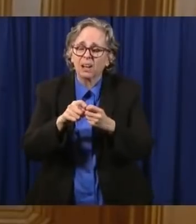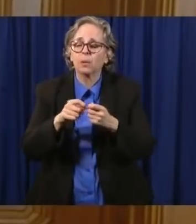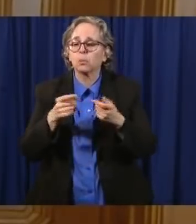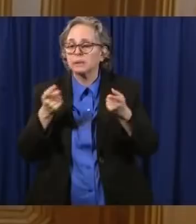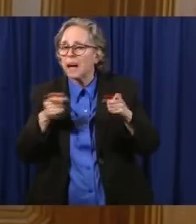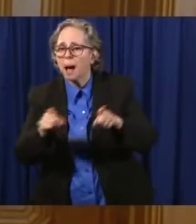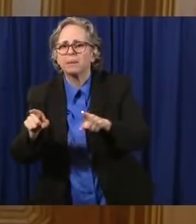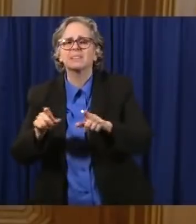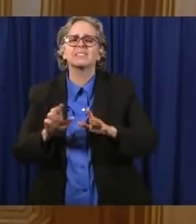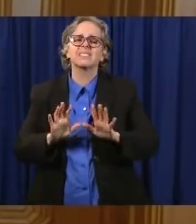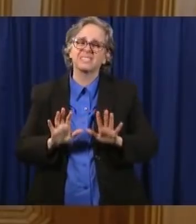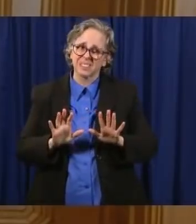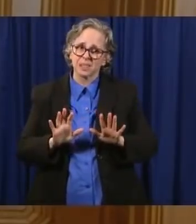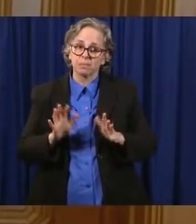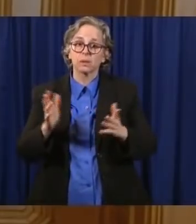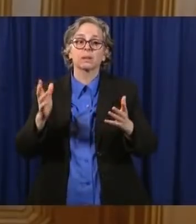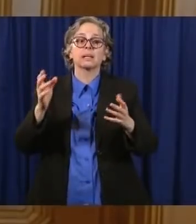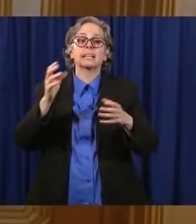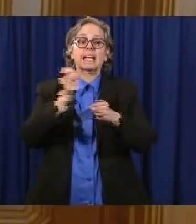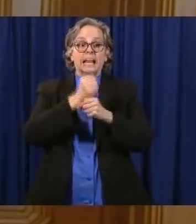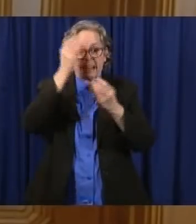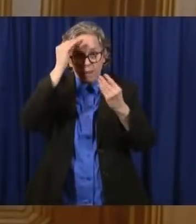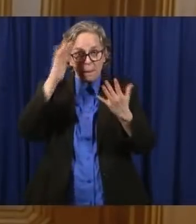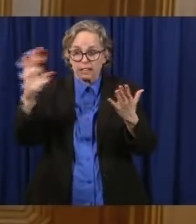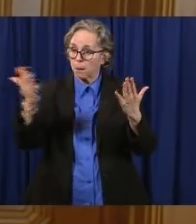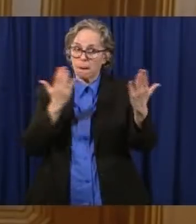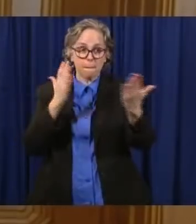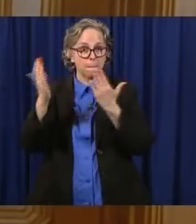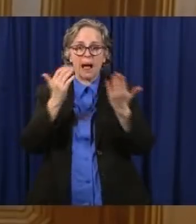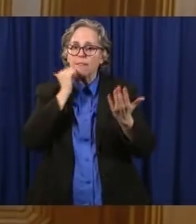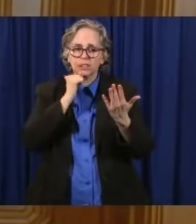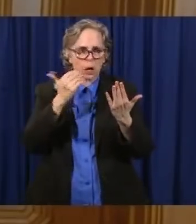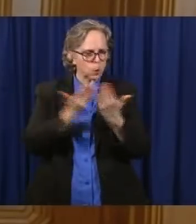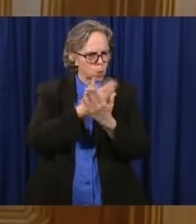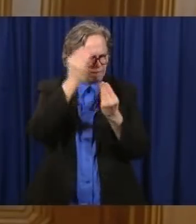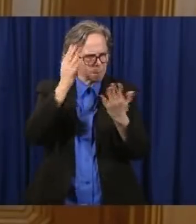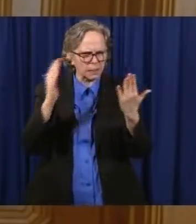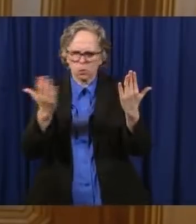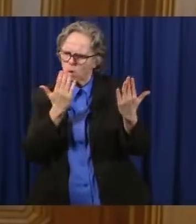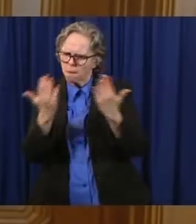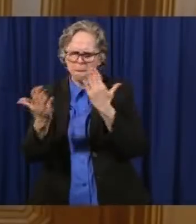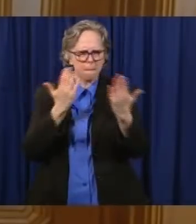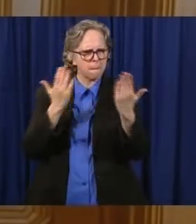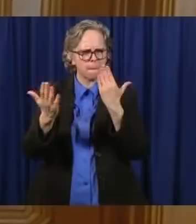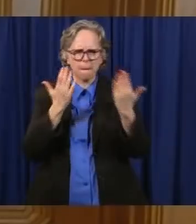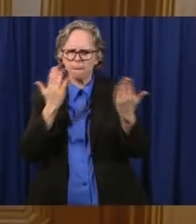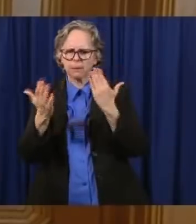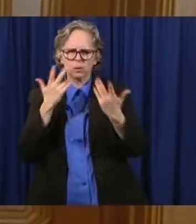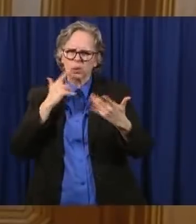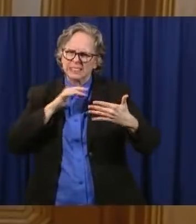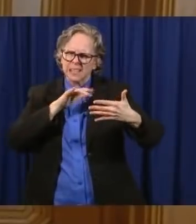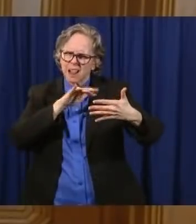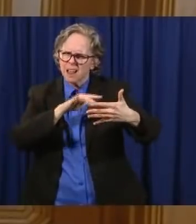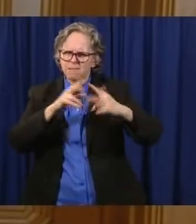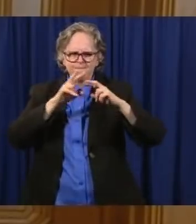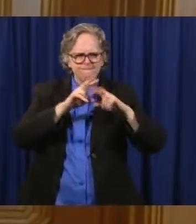new data coming in every single day, at the same time we're looking at this data coming in,